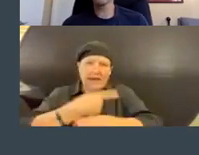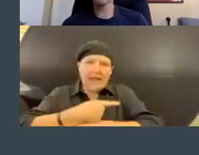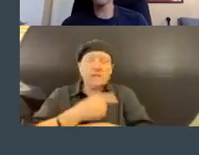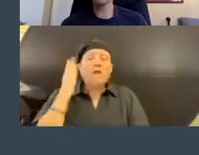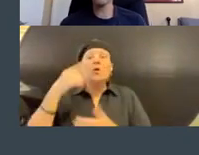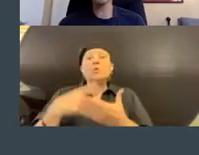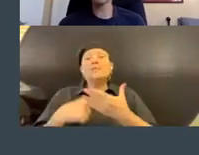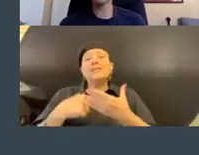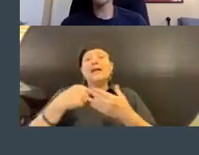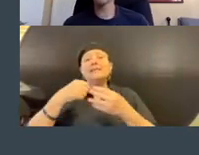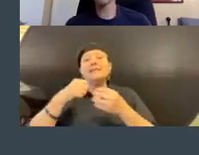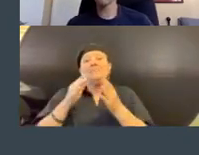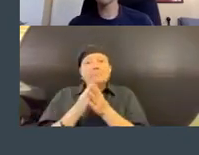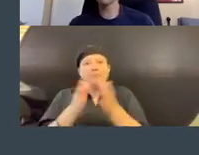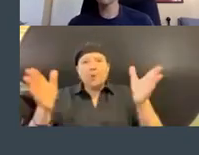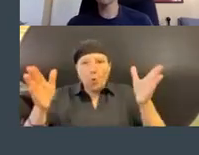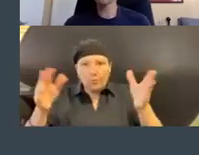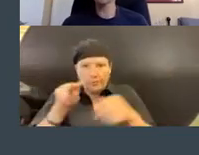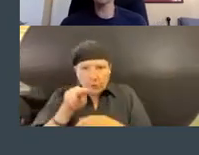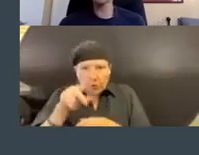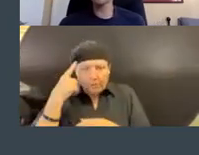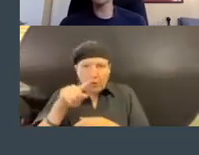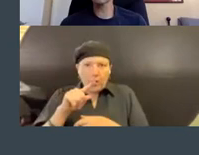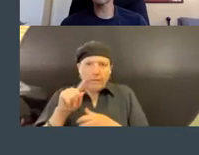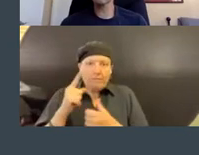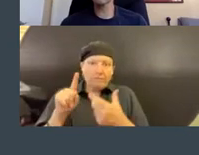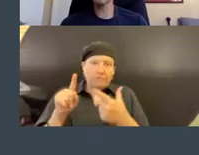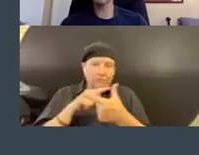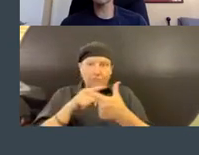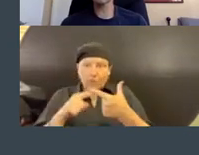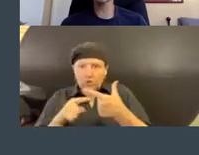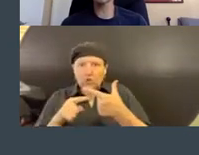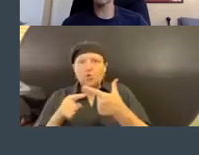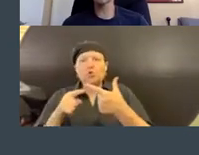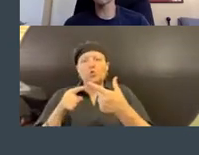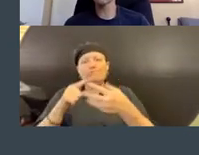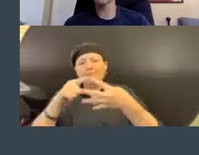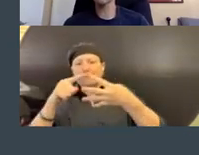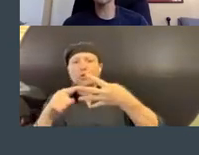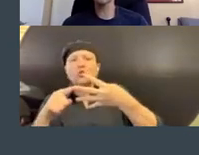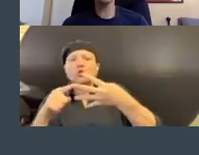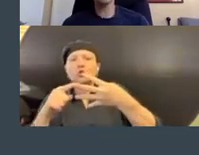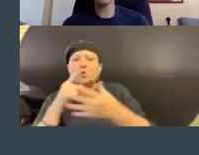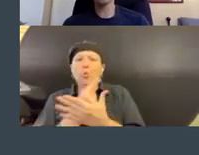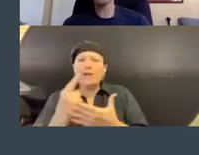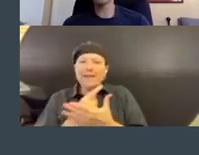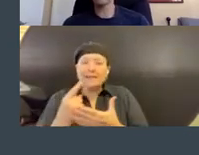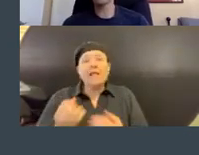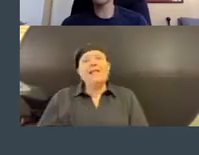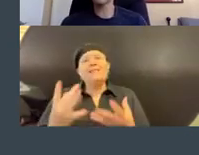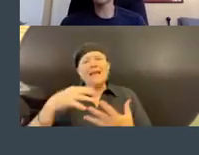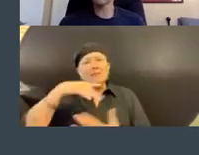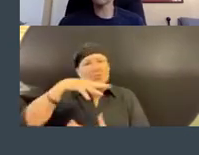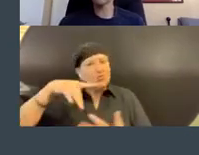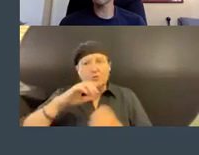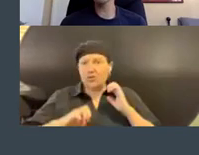for the first 2 weeks. And the first 2 weeks, what we're encouraging as a school is that there be a lot of social emotional work that's done. In the past,